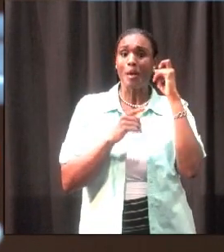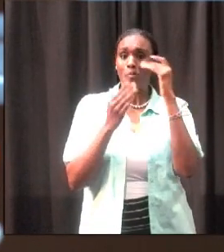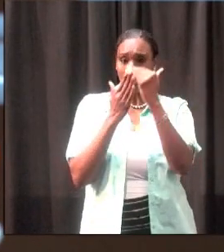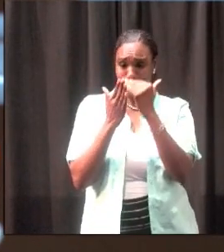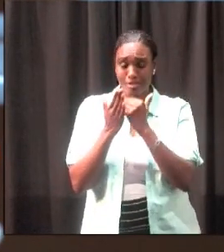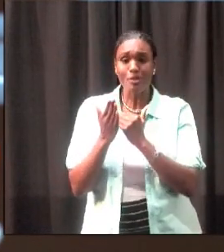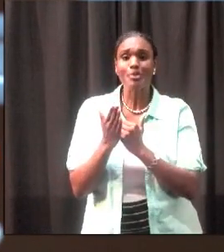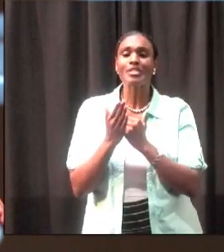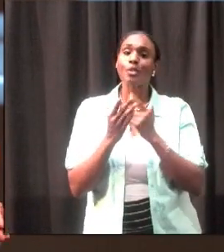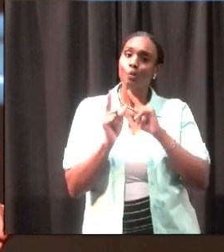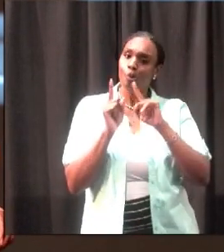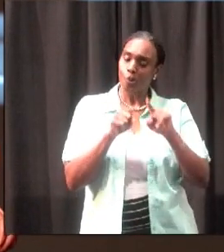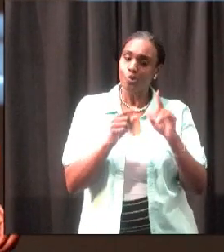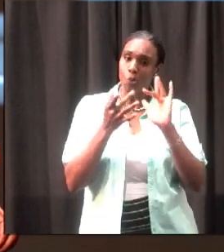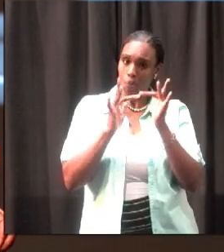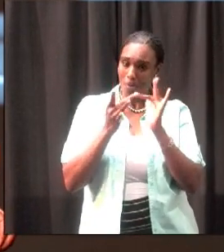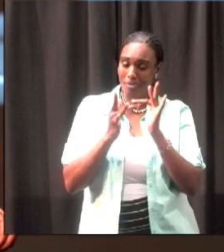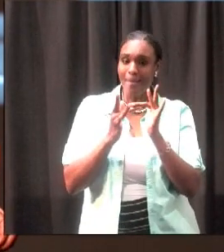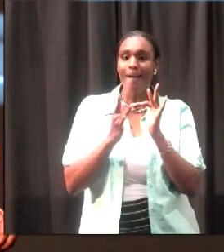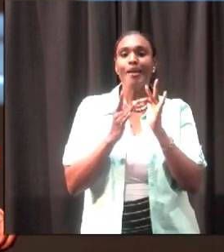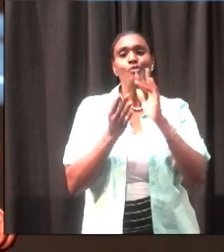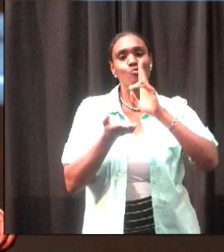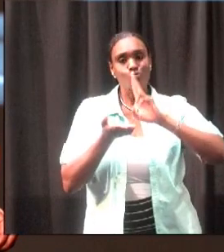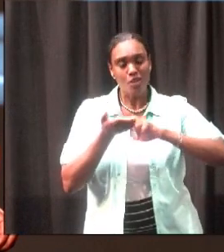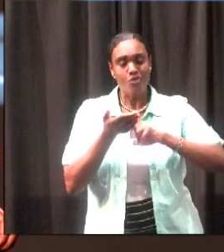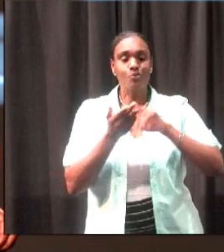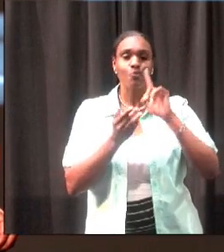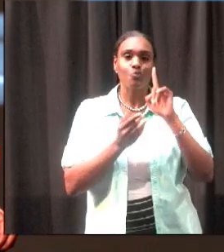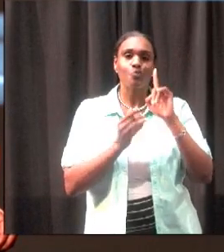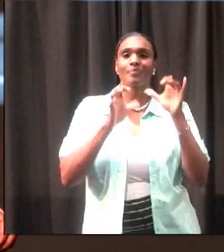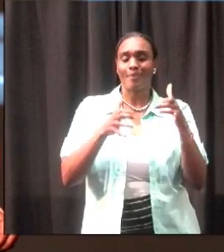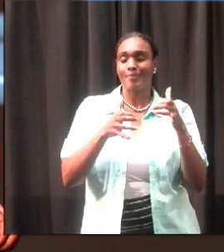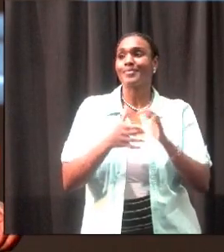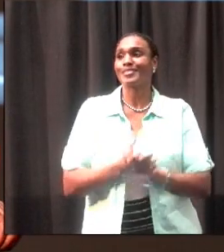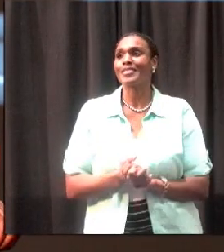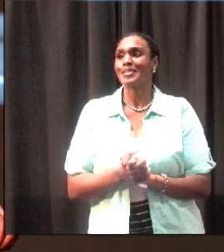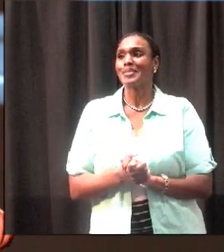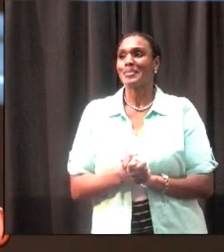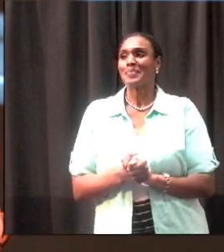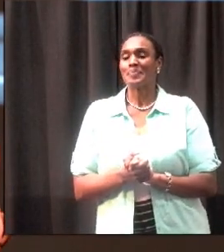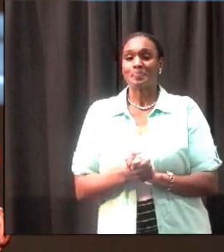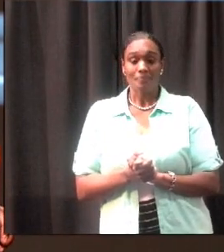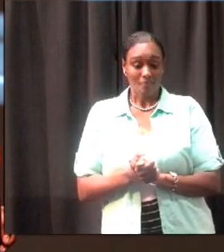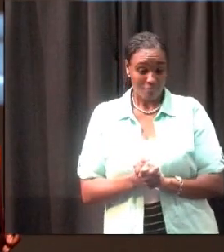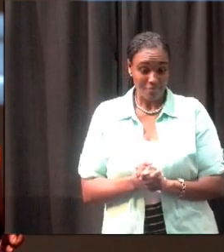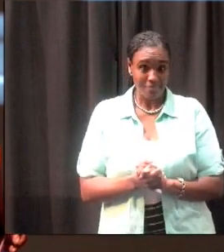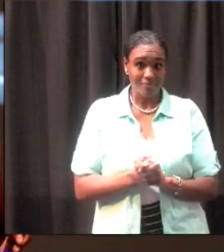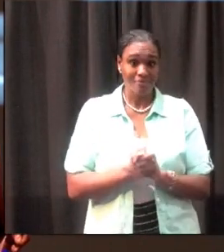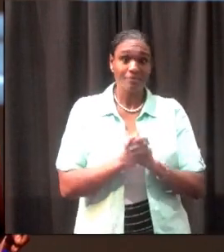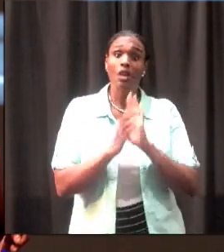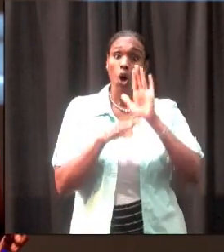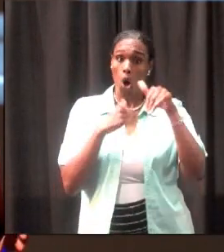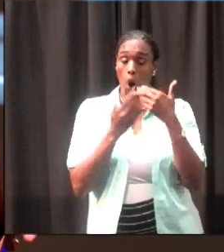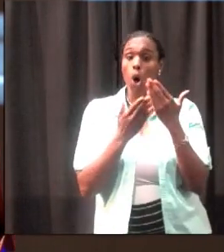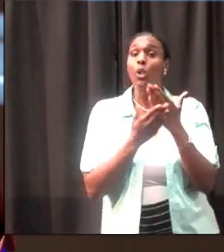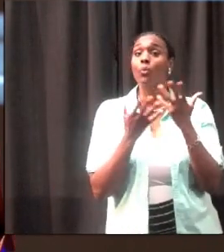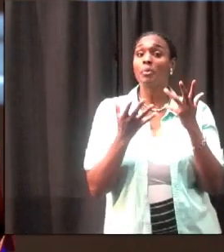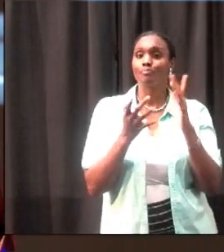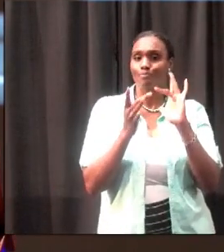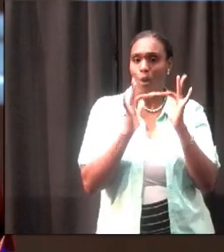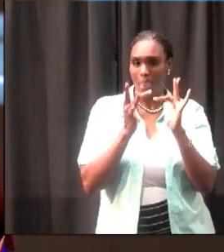newmercycc.org, get registered for one of those classes. And all of those classes will be virtual.